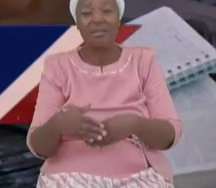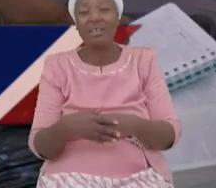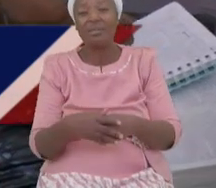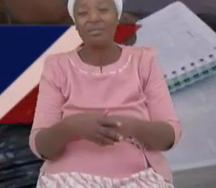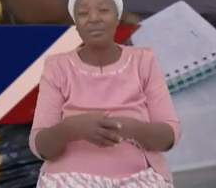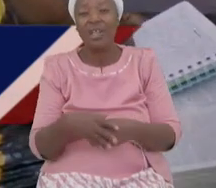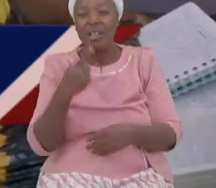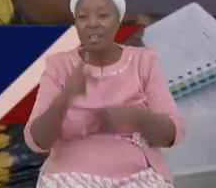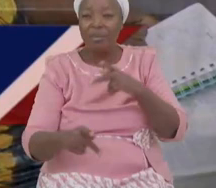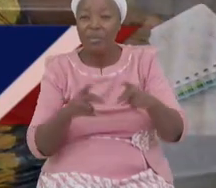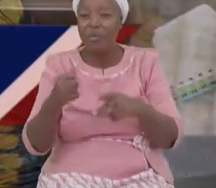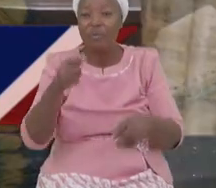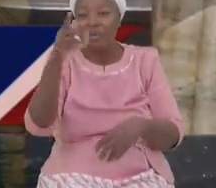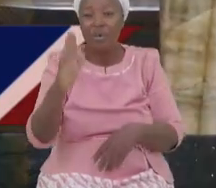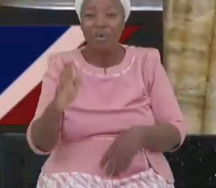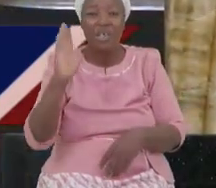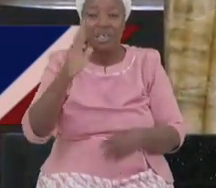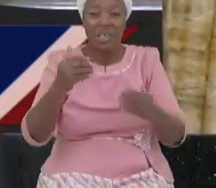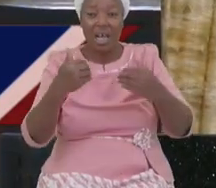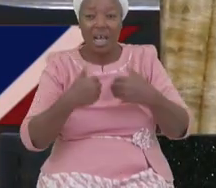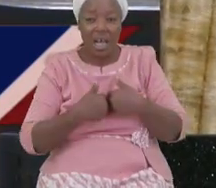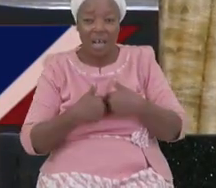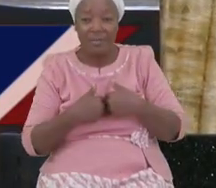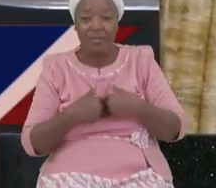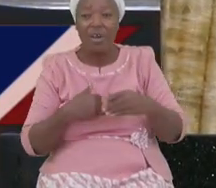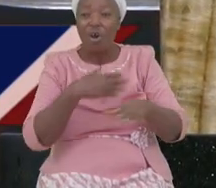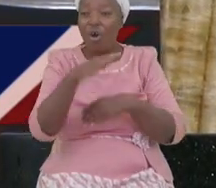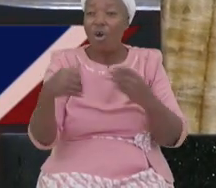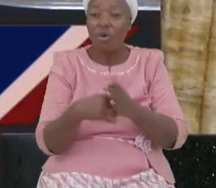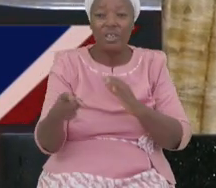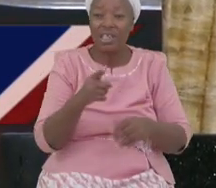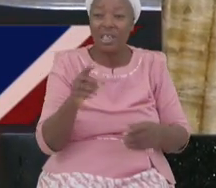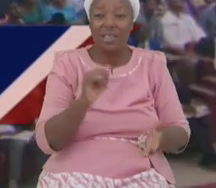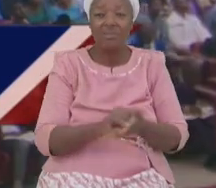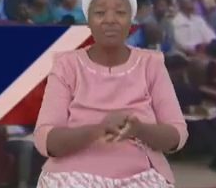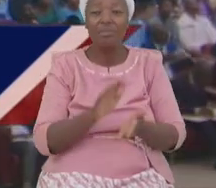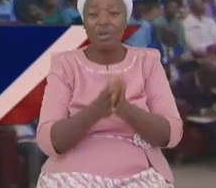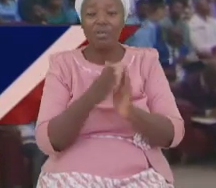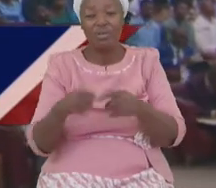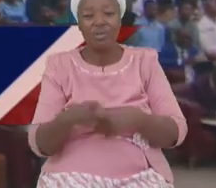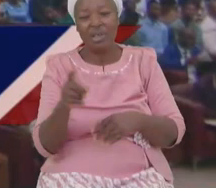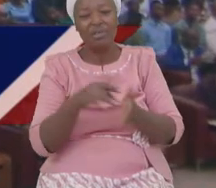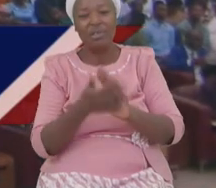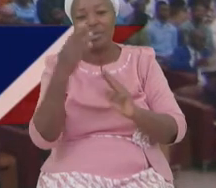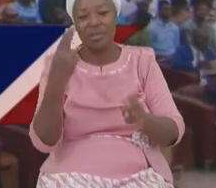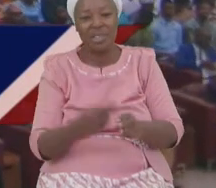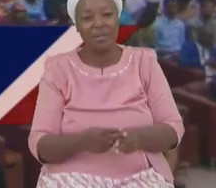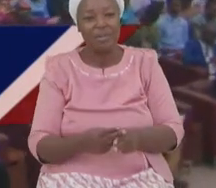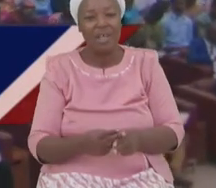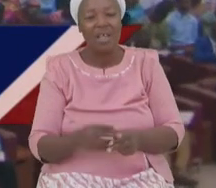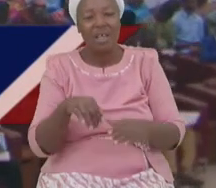The people of God shall possess their possession. Romans chapter